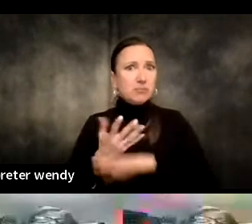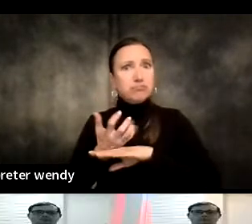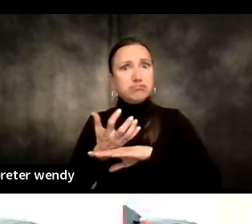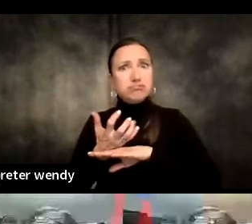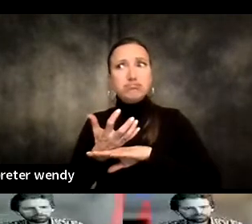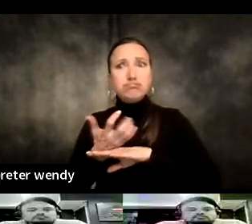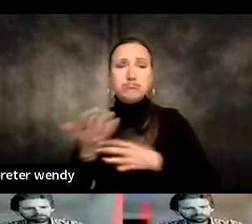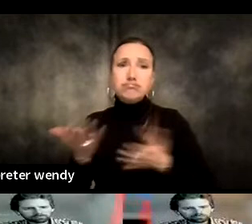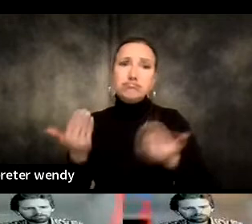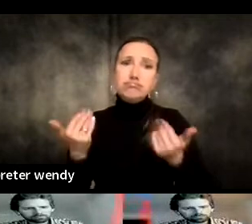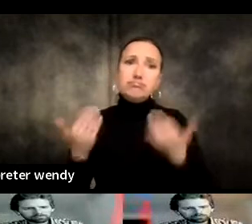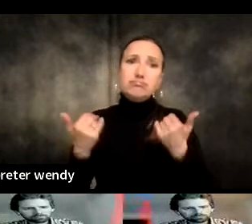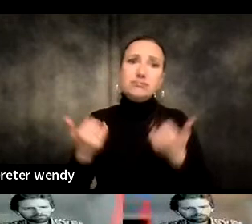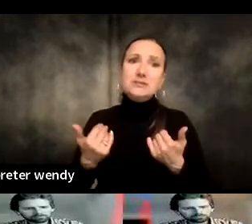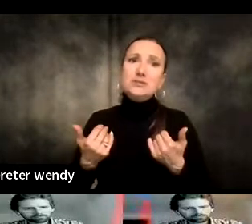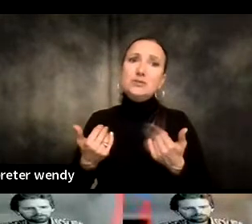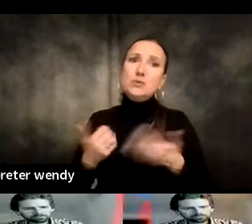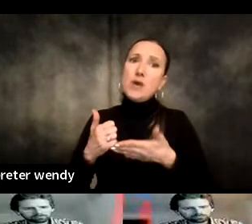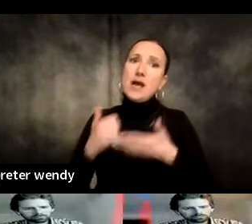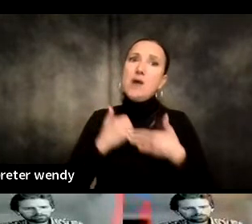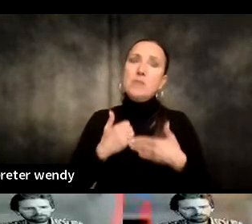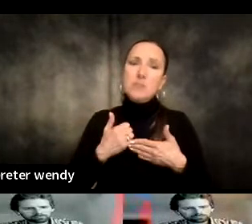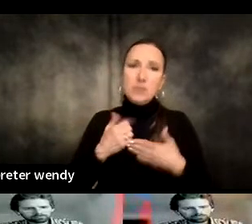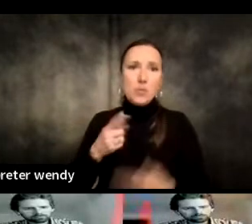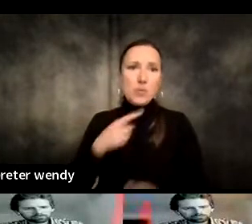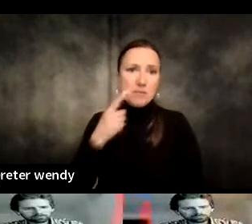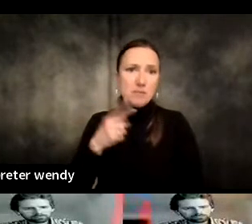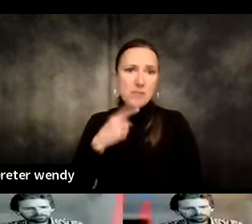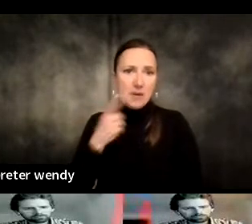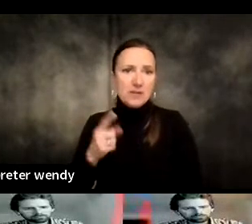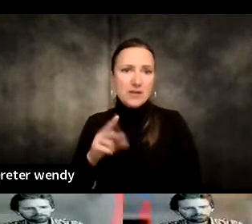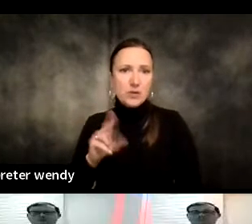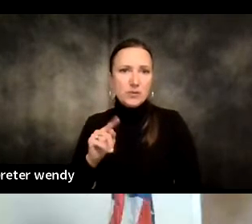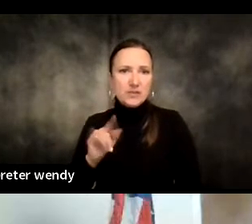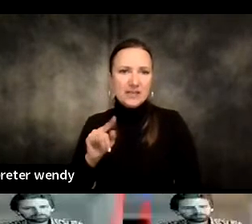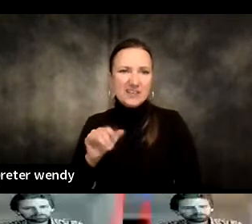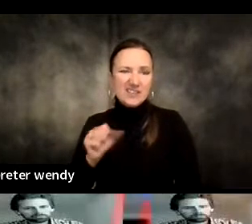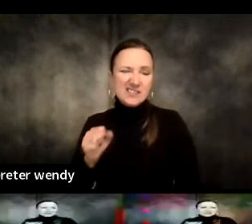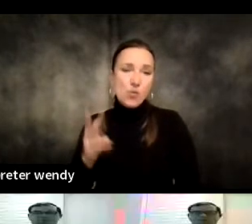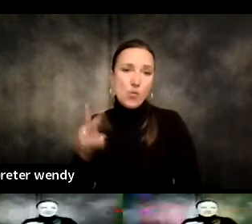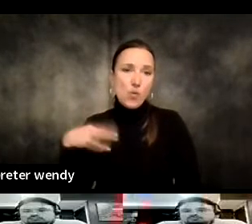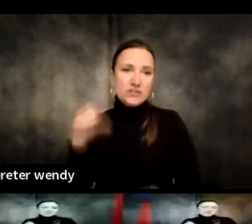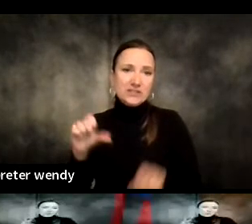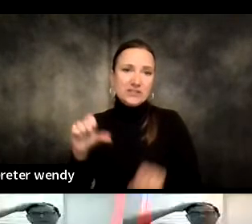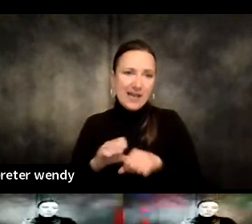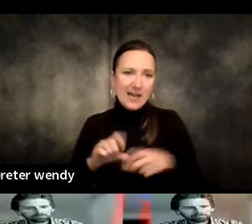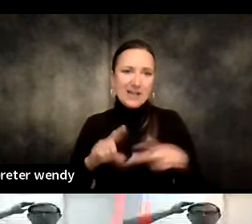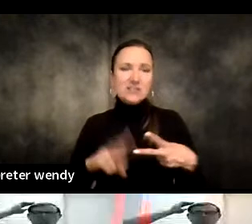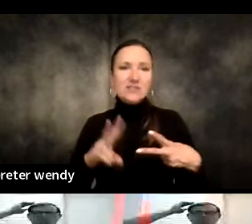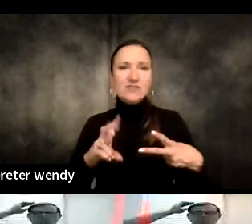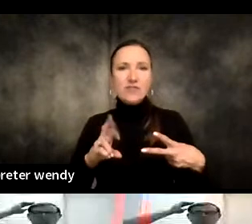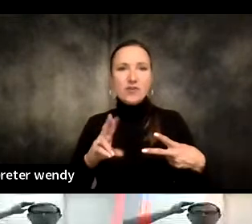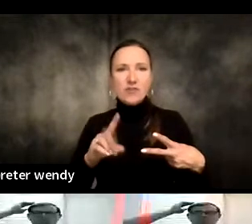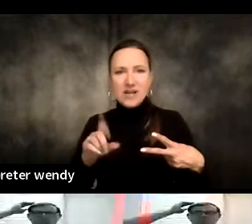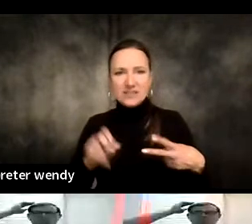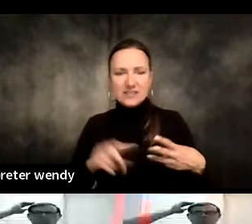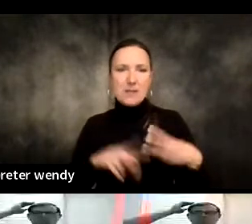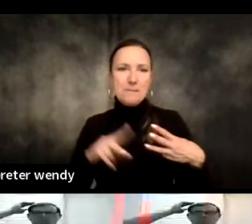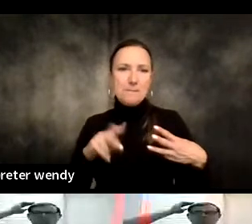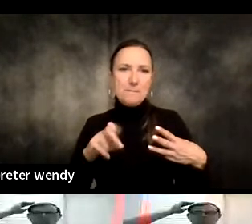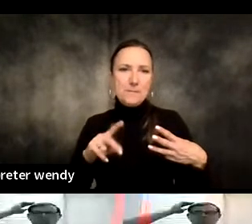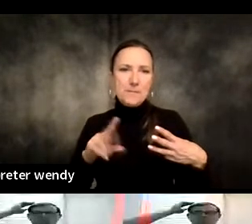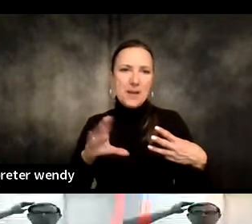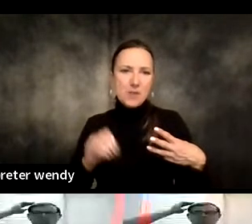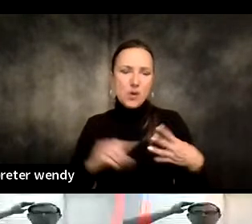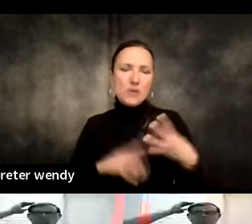for the public utilities. As you know, Washington Gas, Verizon, Pepco, and